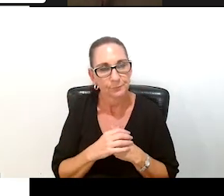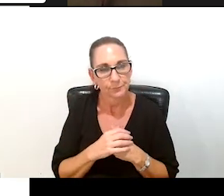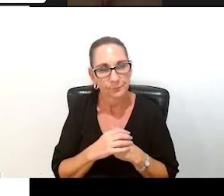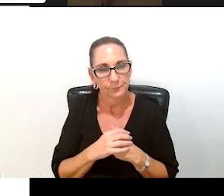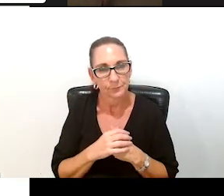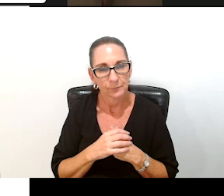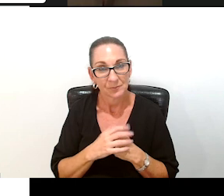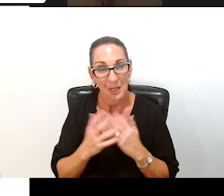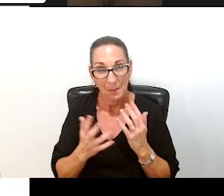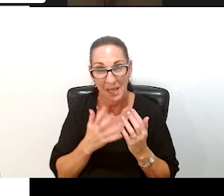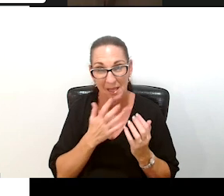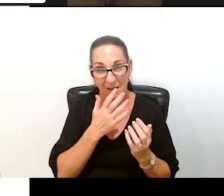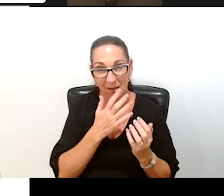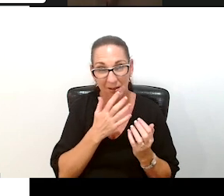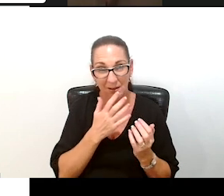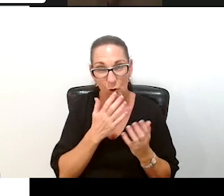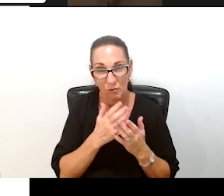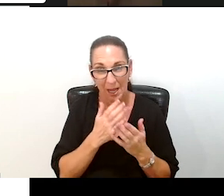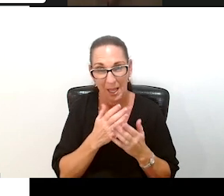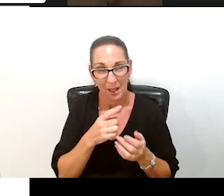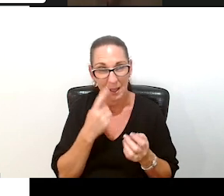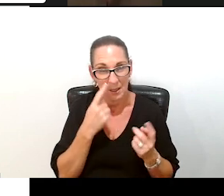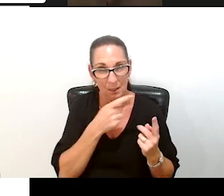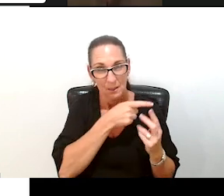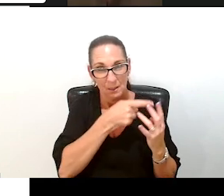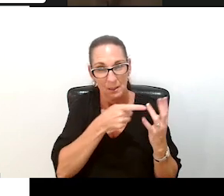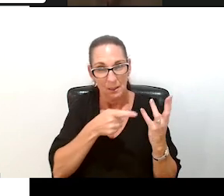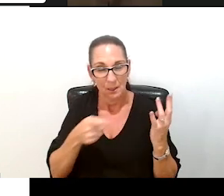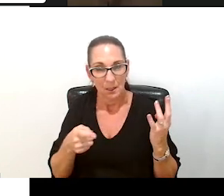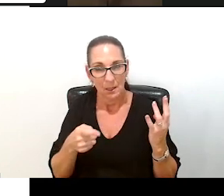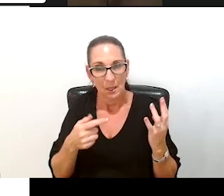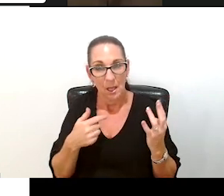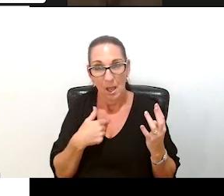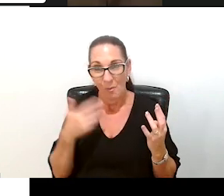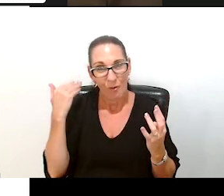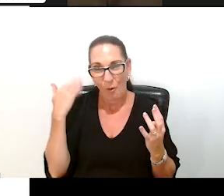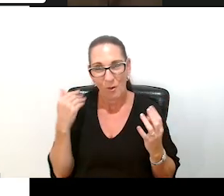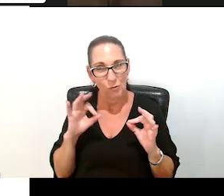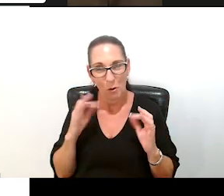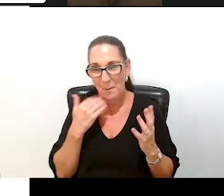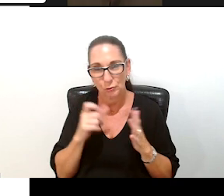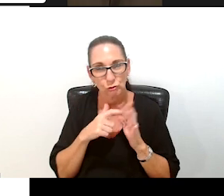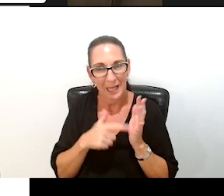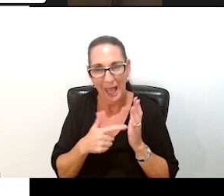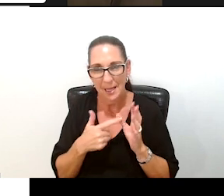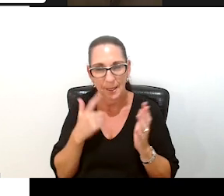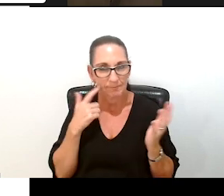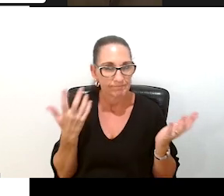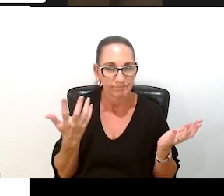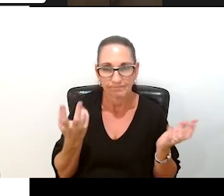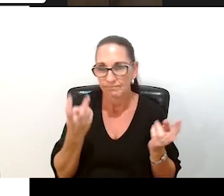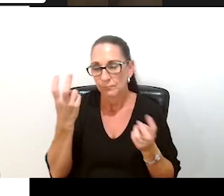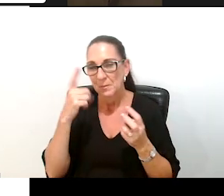In all of those cases, there was much better data than we had had before in finding people with disability. So it